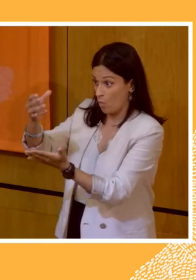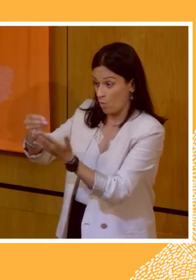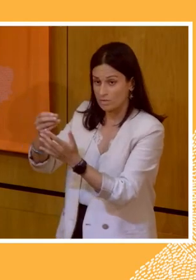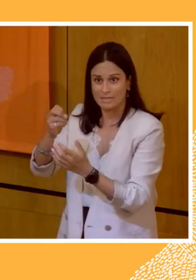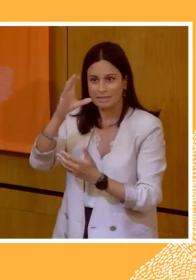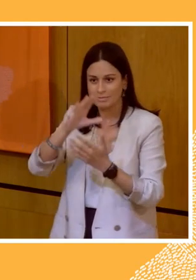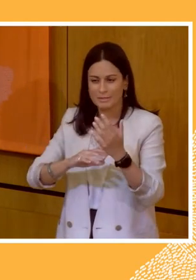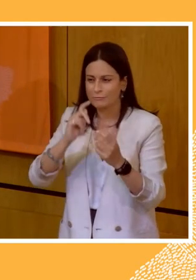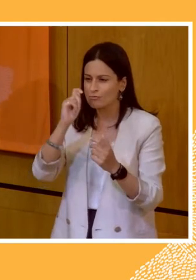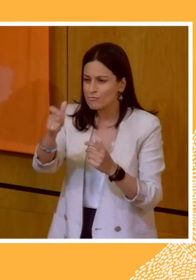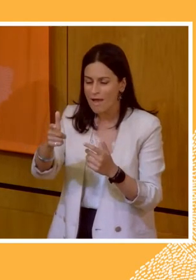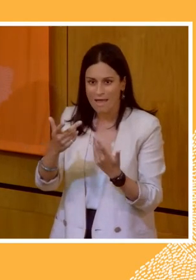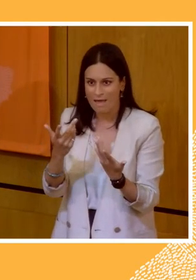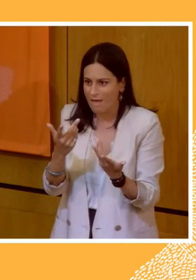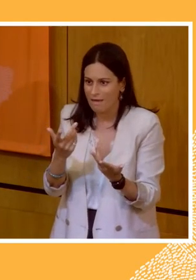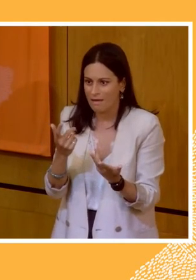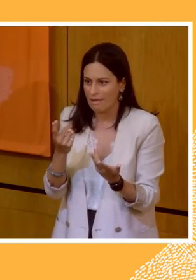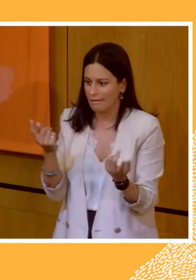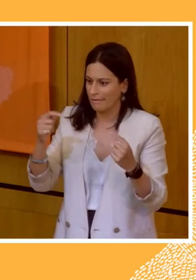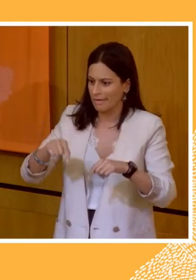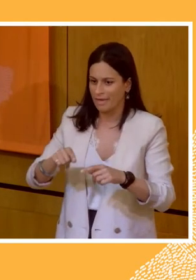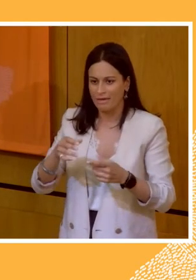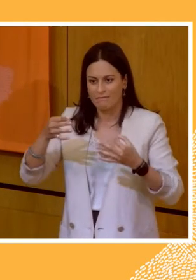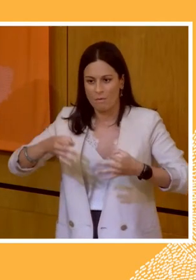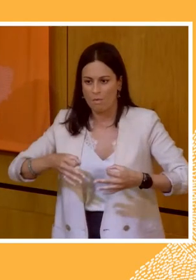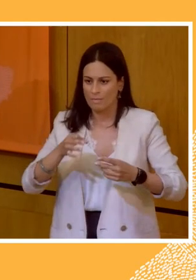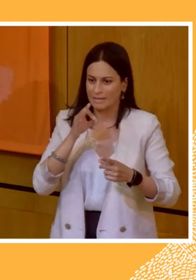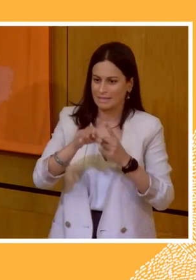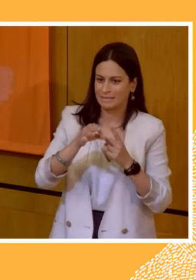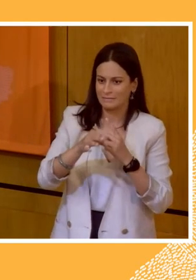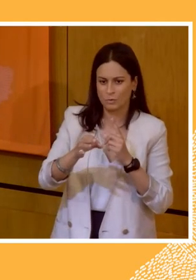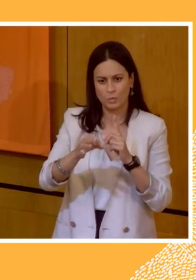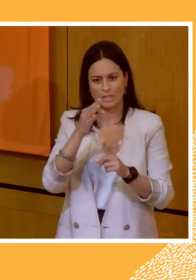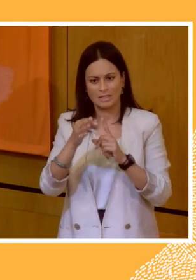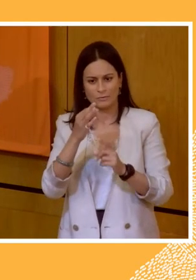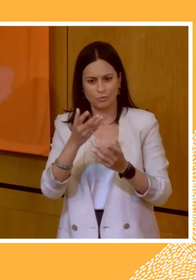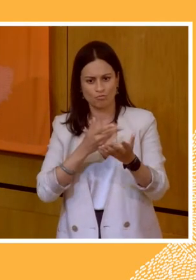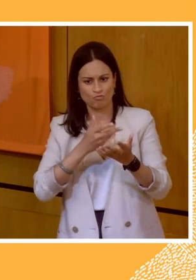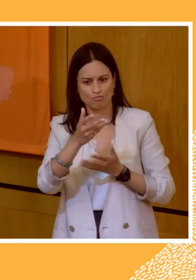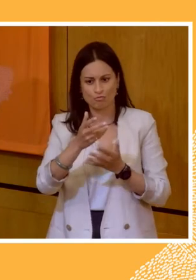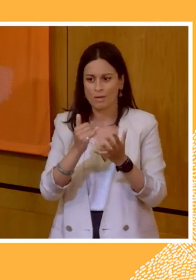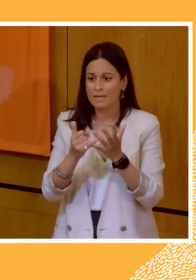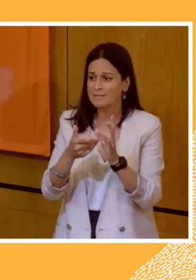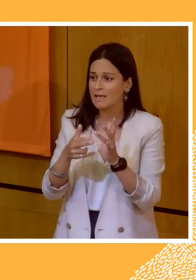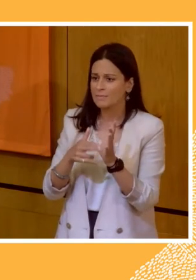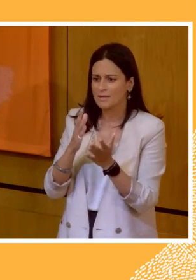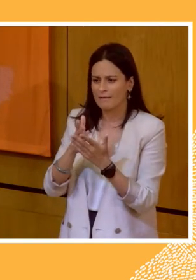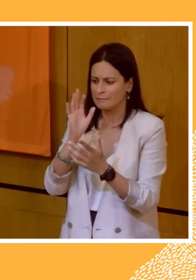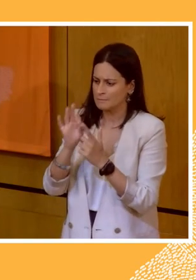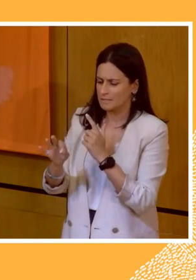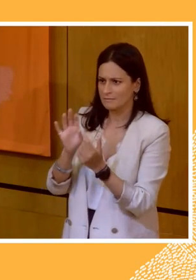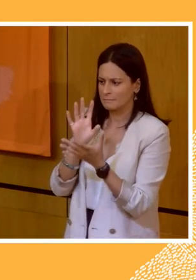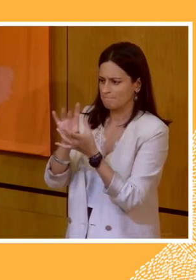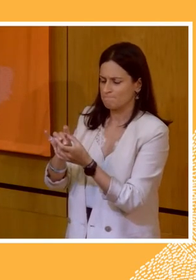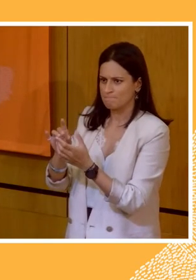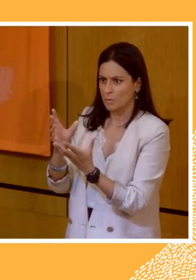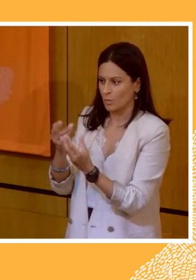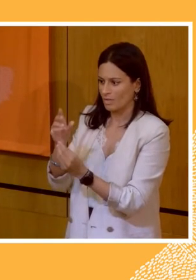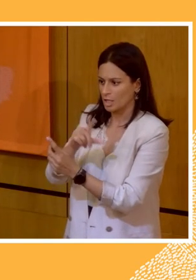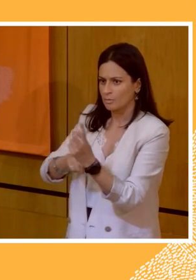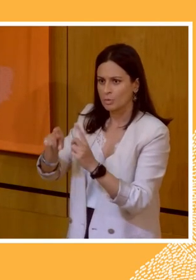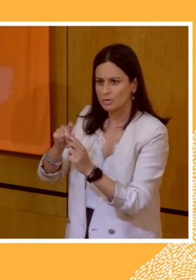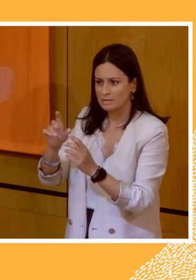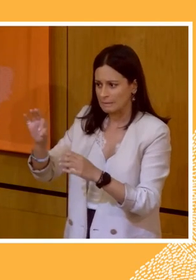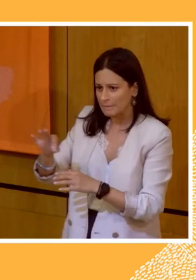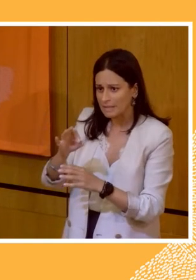you wouldn't get if you were coming over and doing a formal interview. You know, it's the relationship that Samson has with his community, and just the